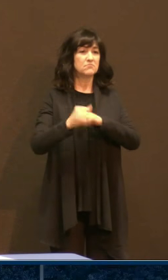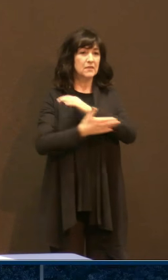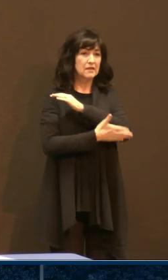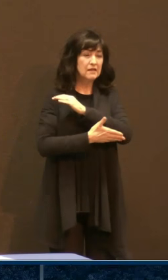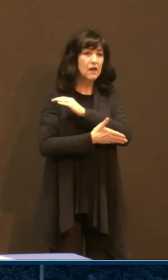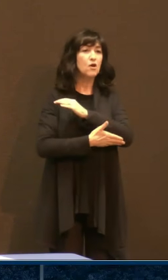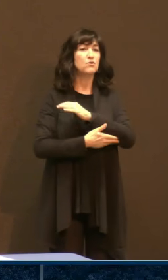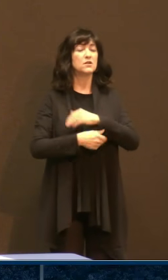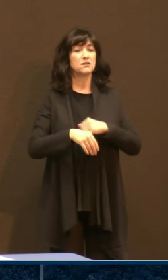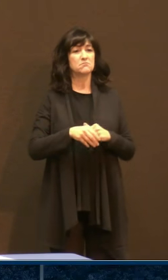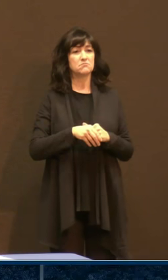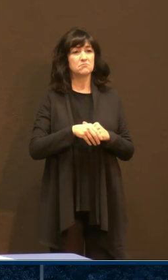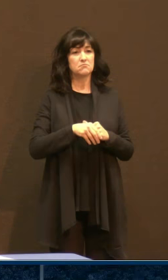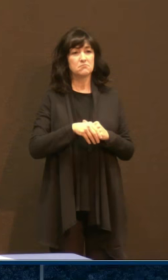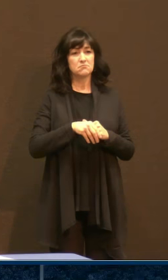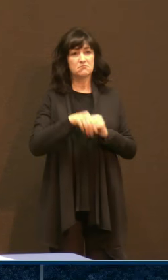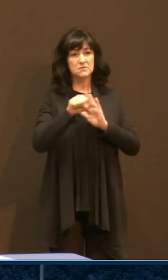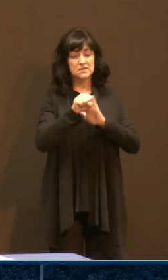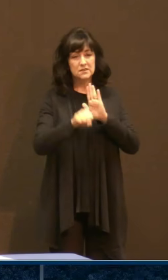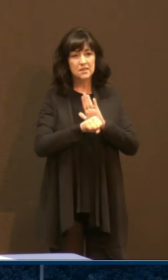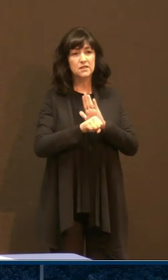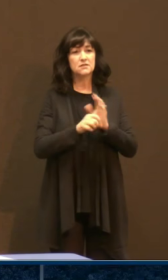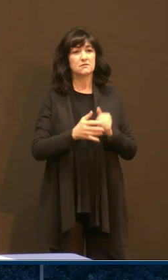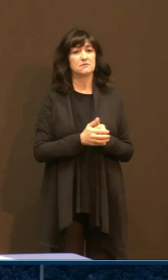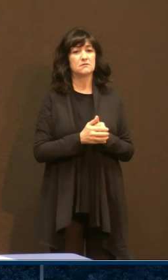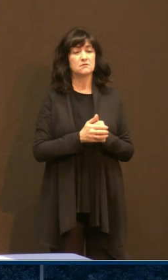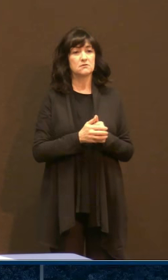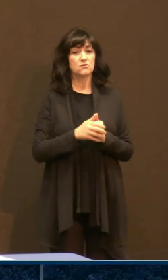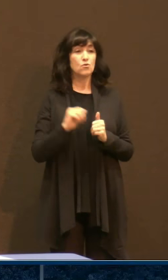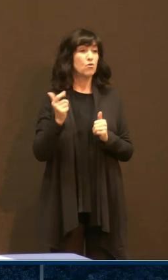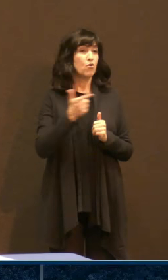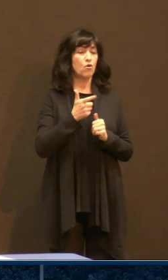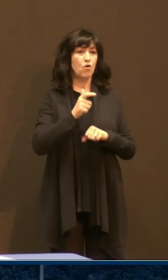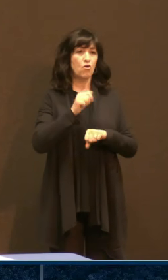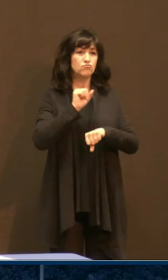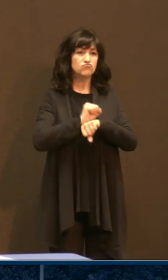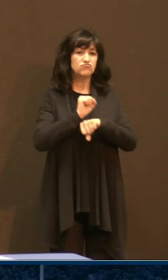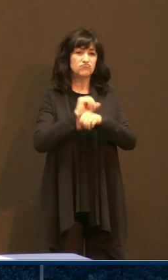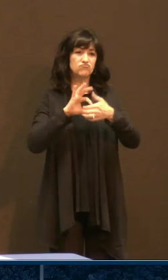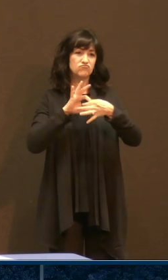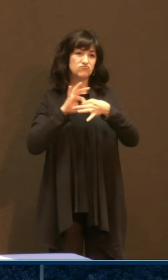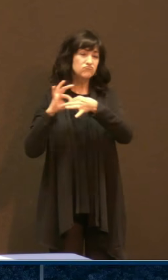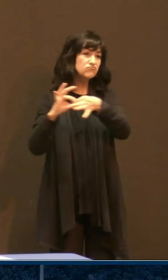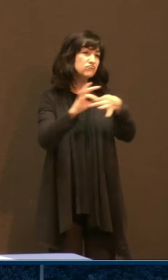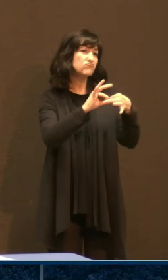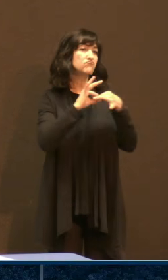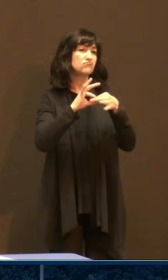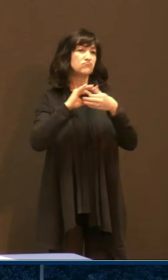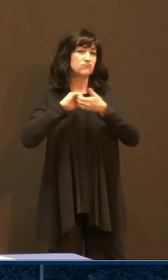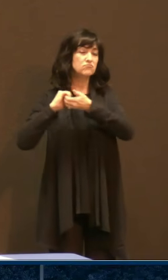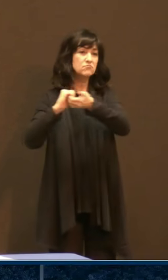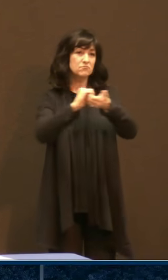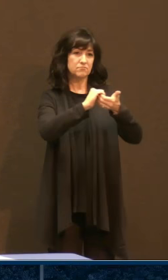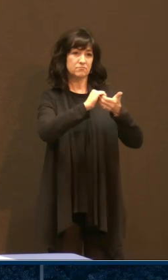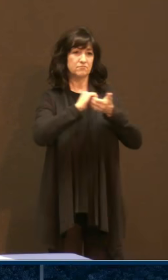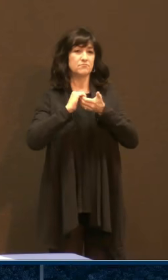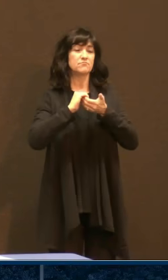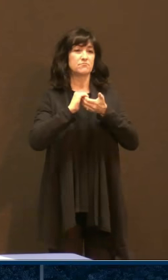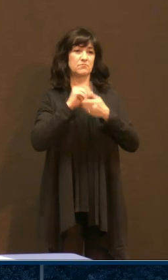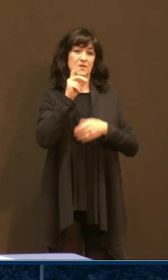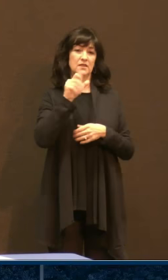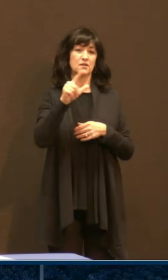really everybody as we've tried to pull together as a state and as Delawareans to